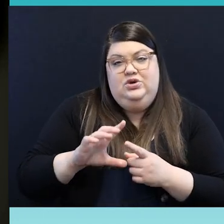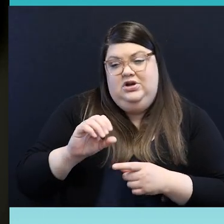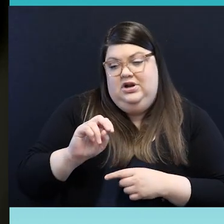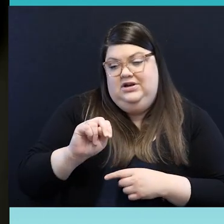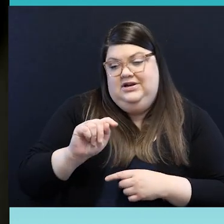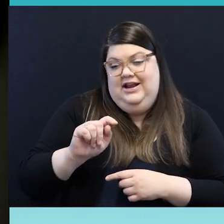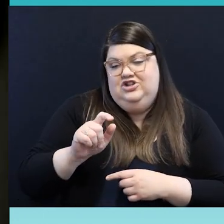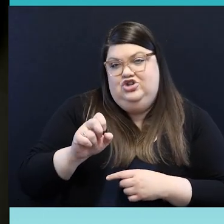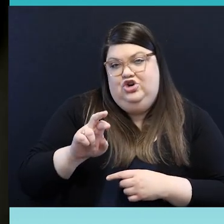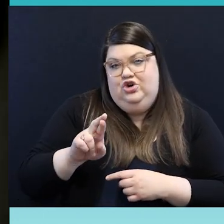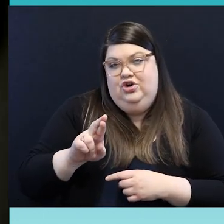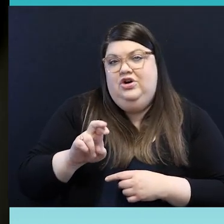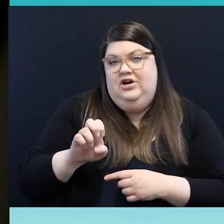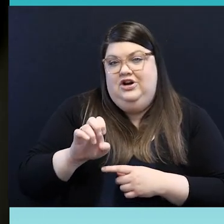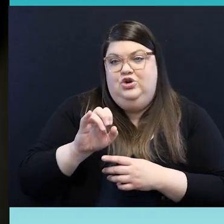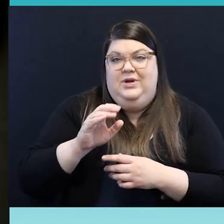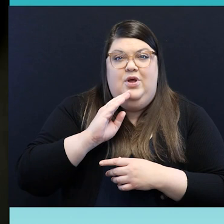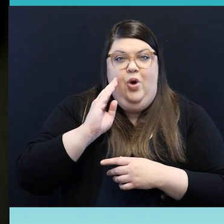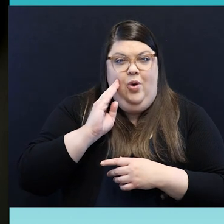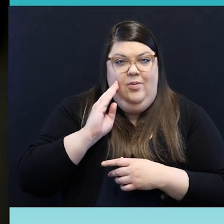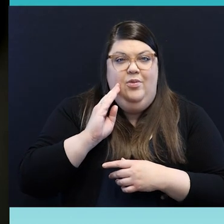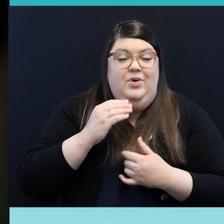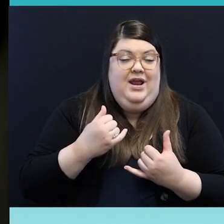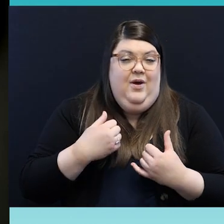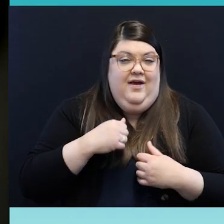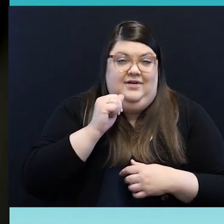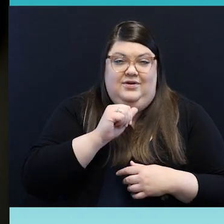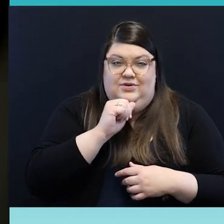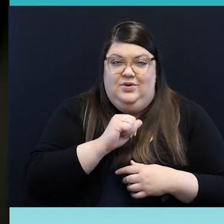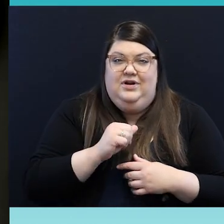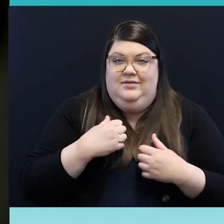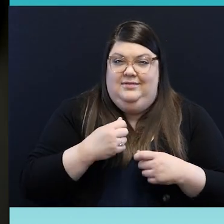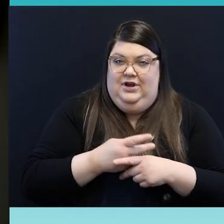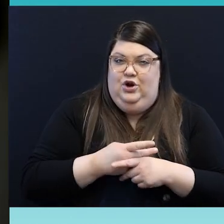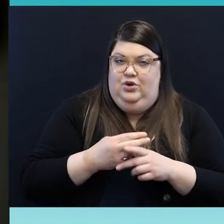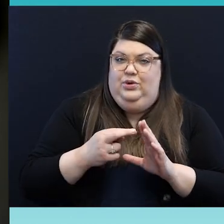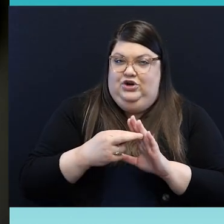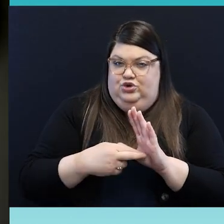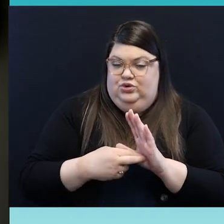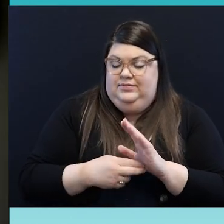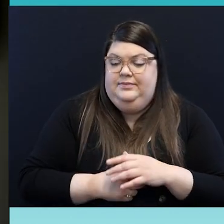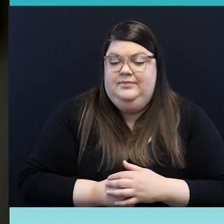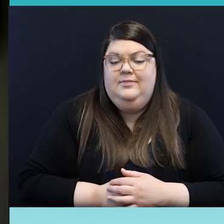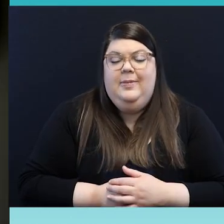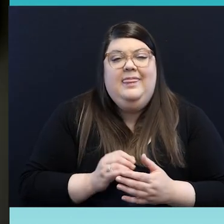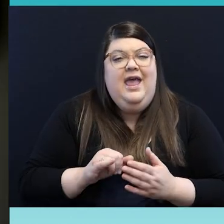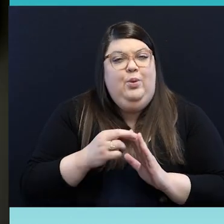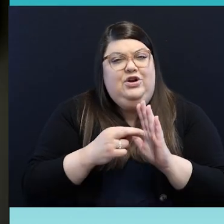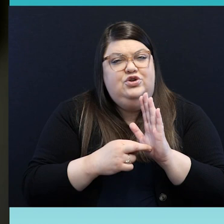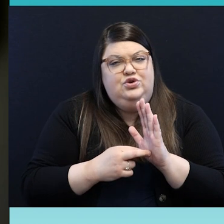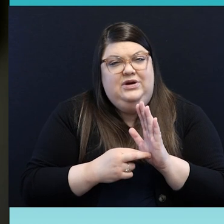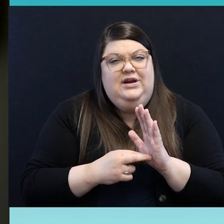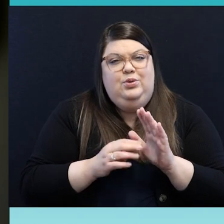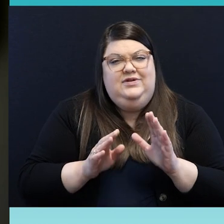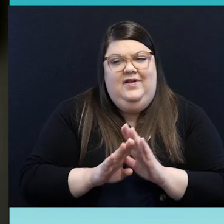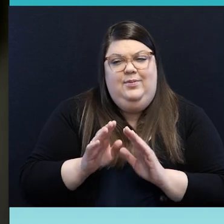the home. And we now have the Arizona Healthcare Directives Registry. That registry was developed with the focus